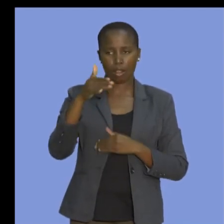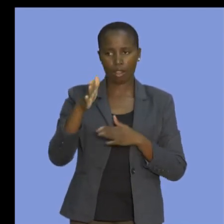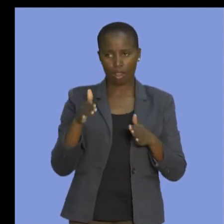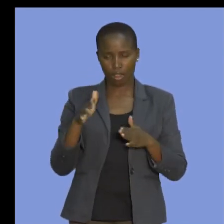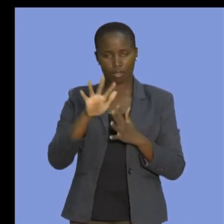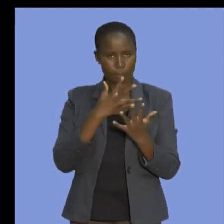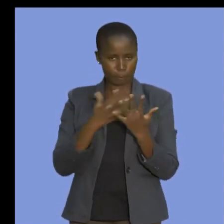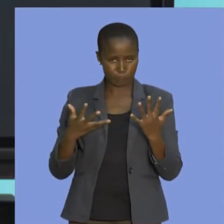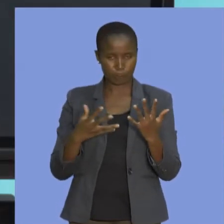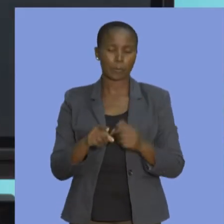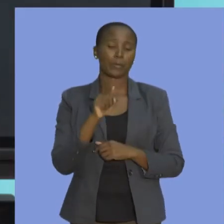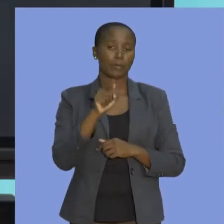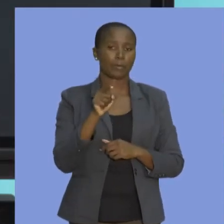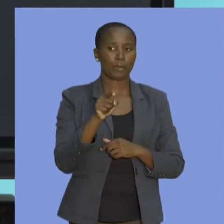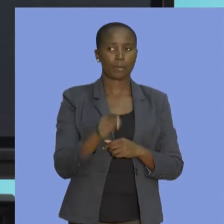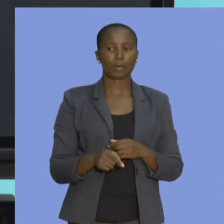frequency table, okay.